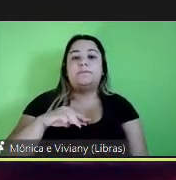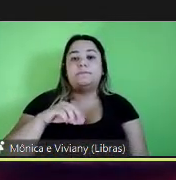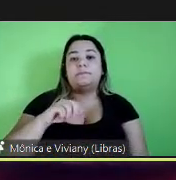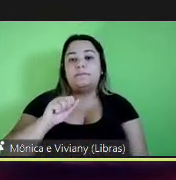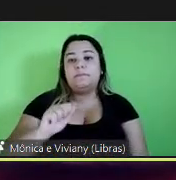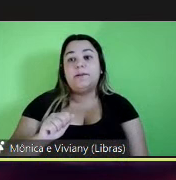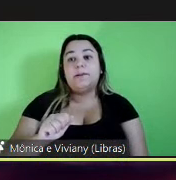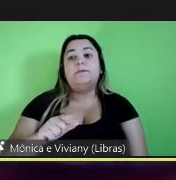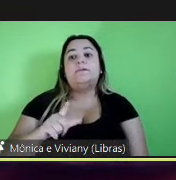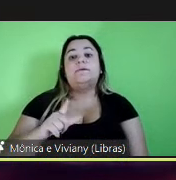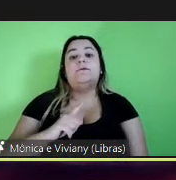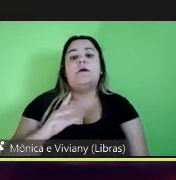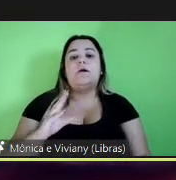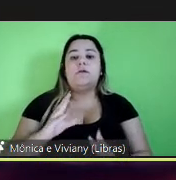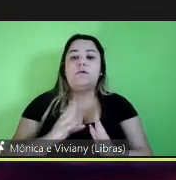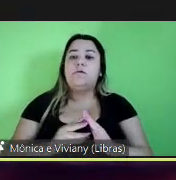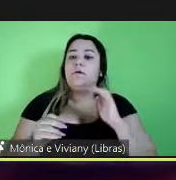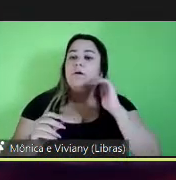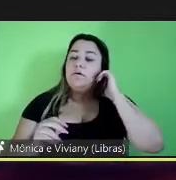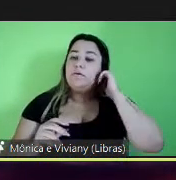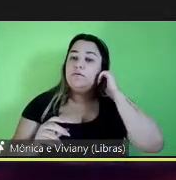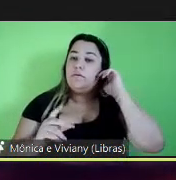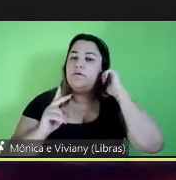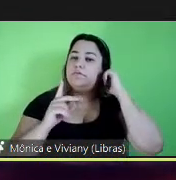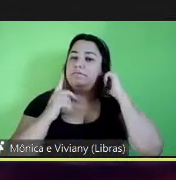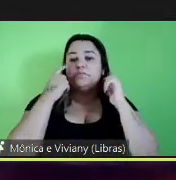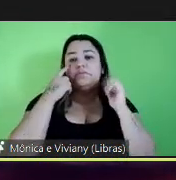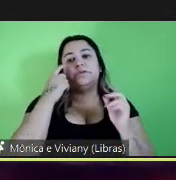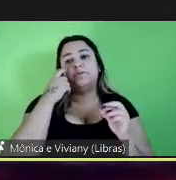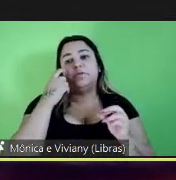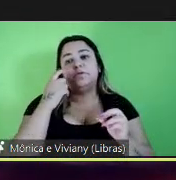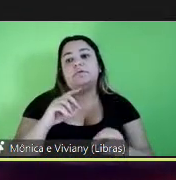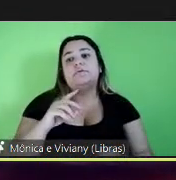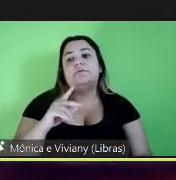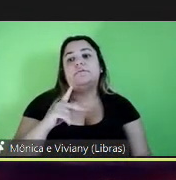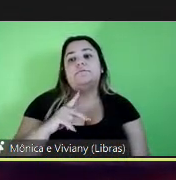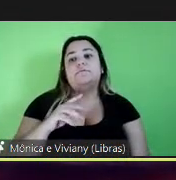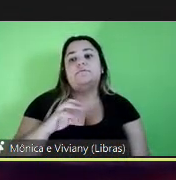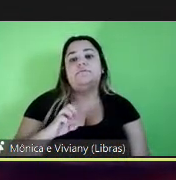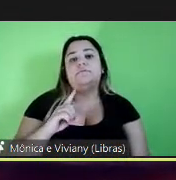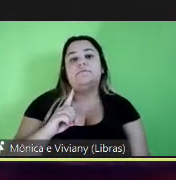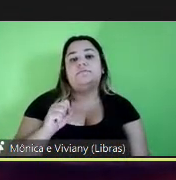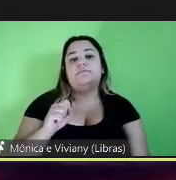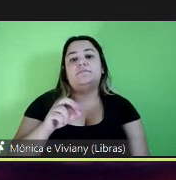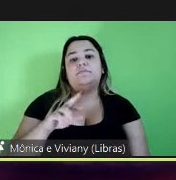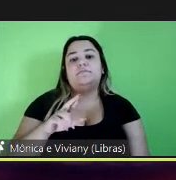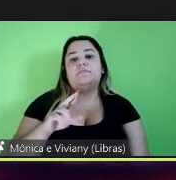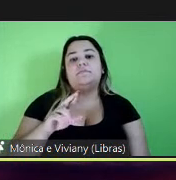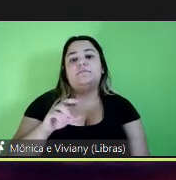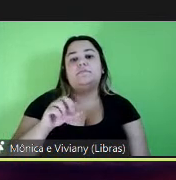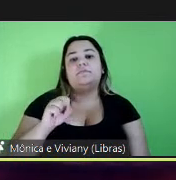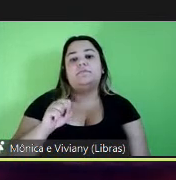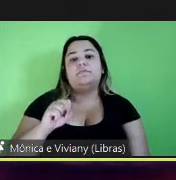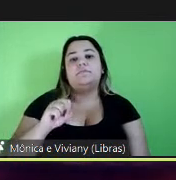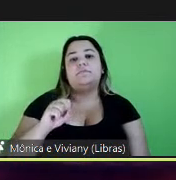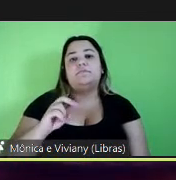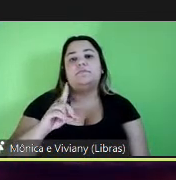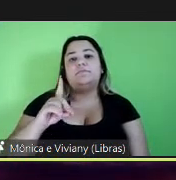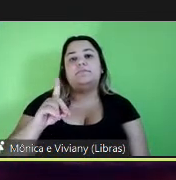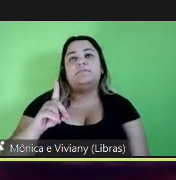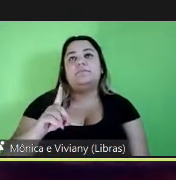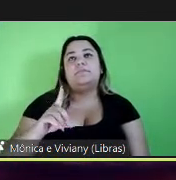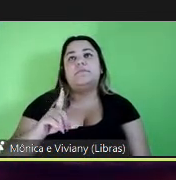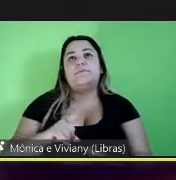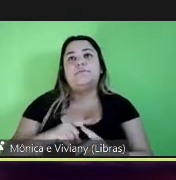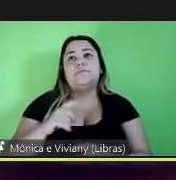backgrounds, in particular, primary care nurses. And this is what we advocate. This is what we look at. We look at